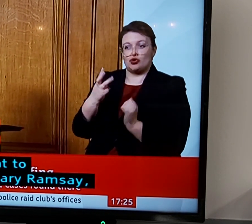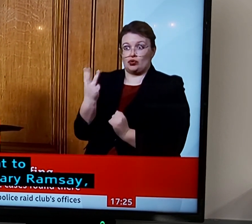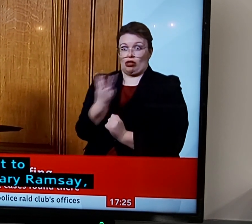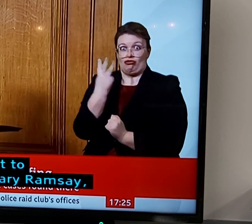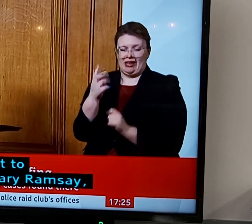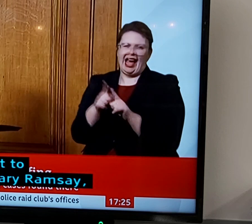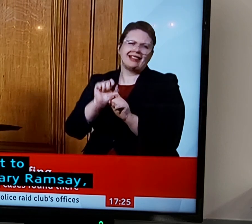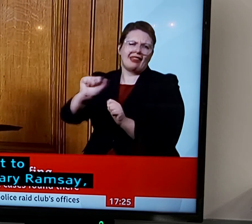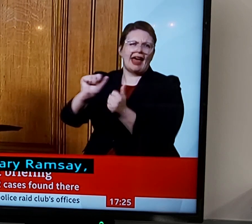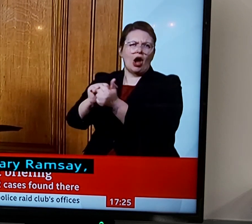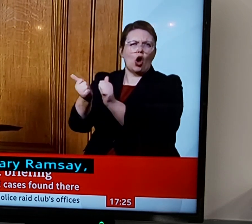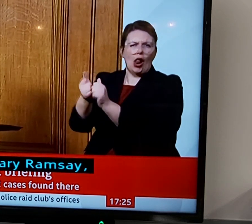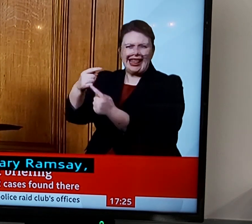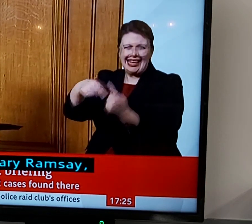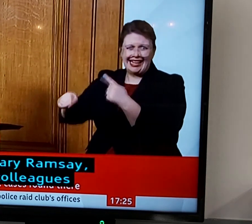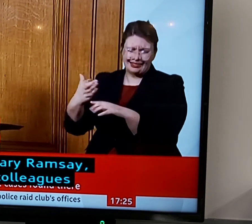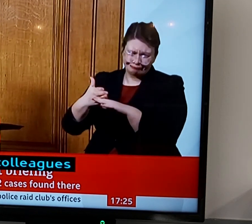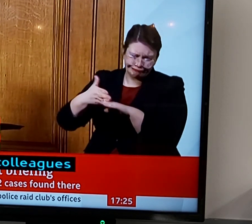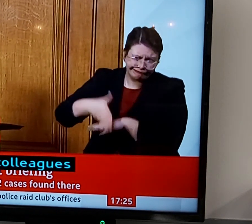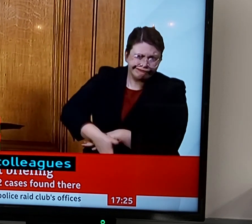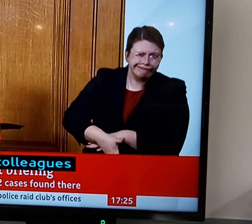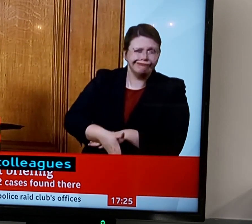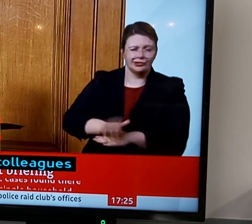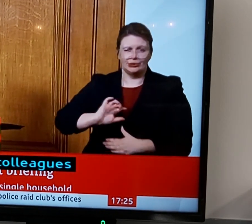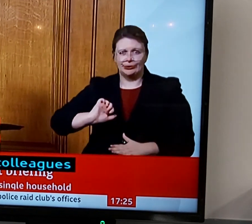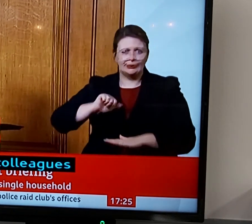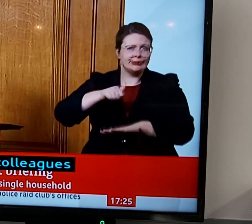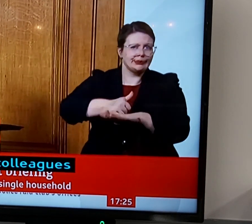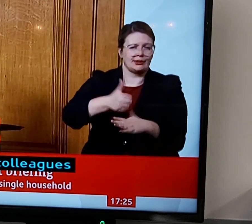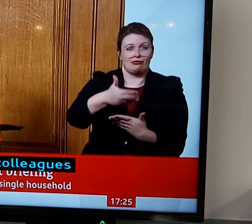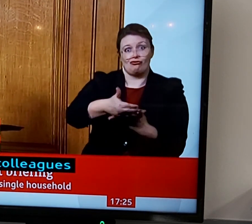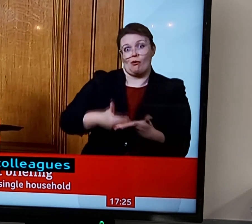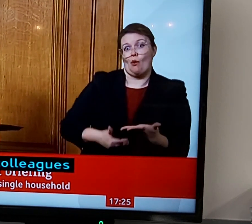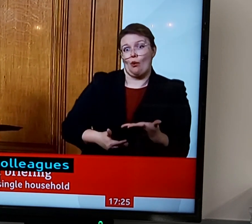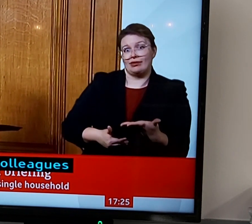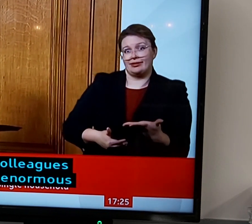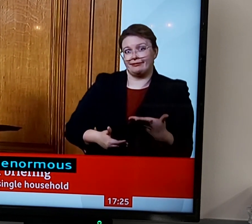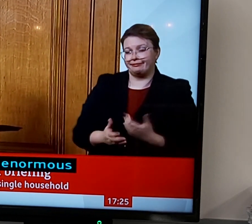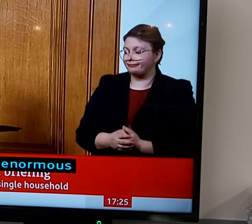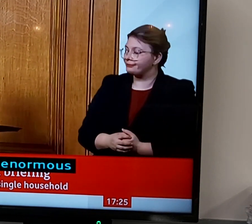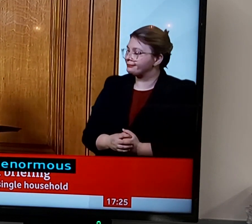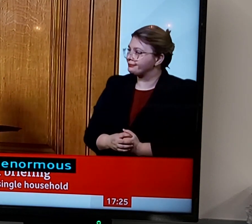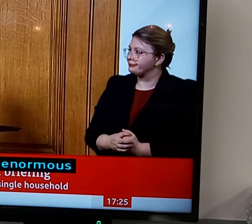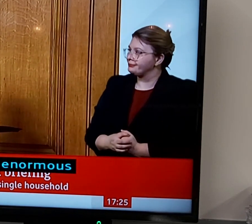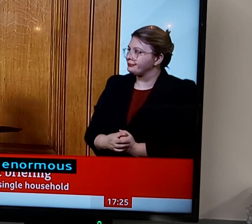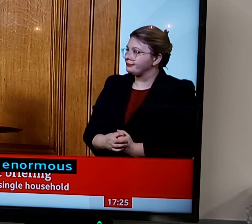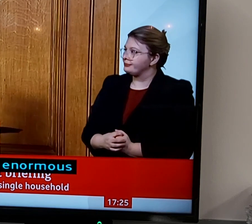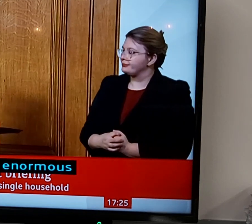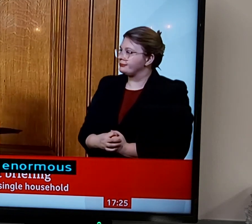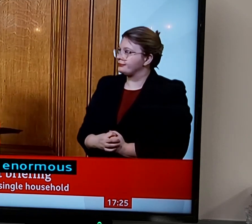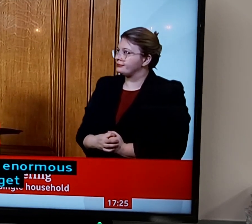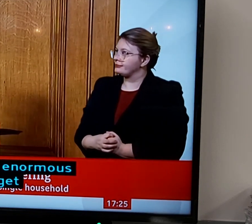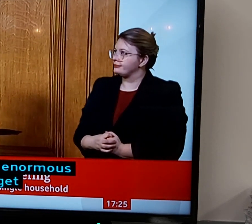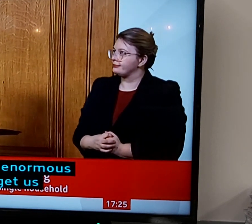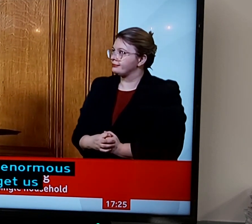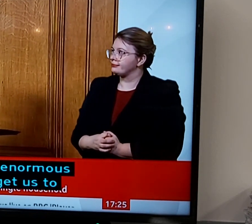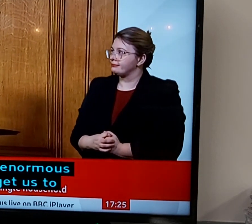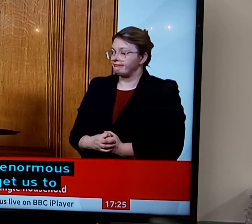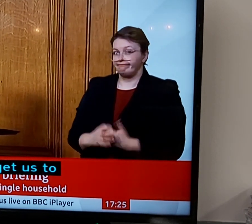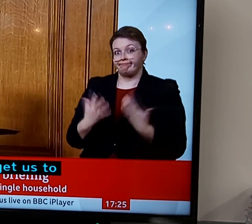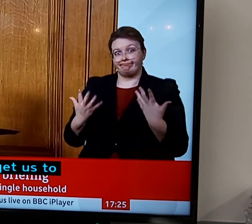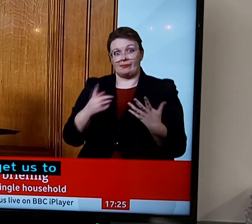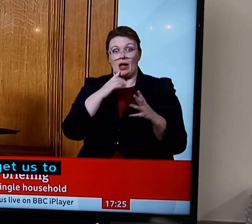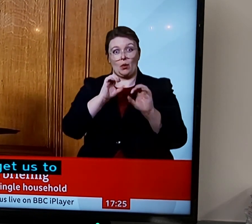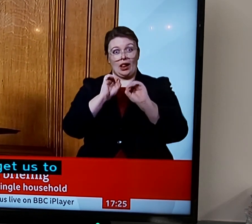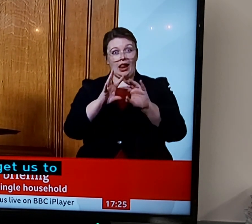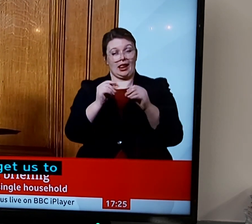of hard work to get us to where we are today in terms of our data. So the data I'm going to lay